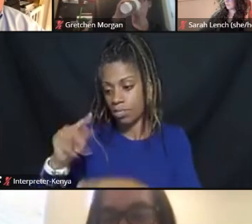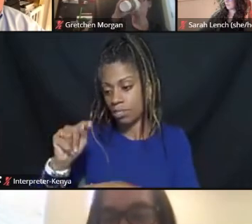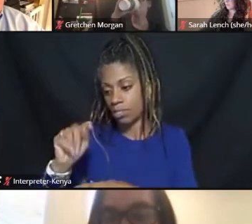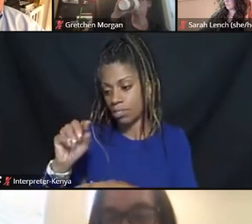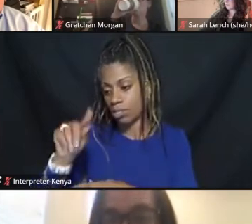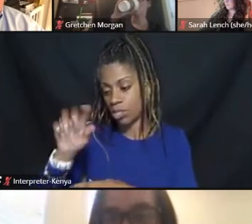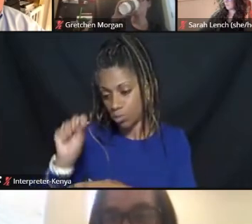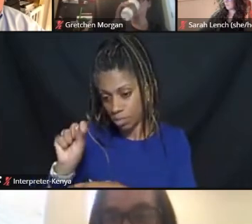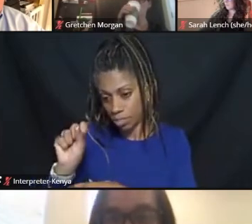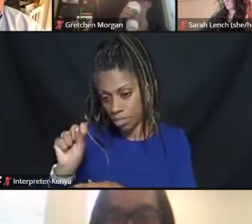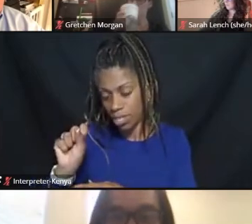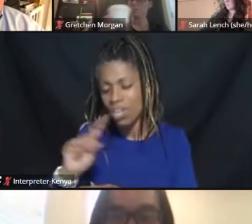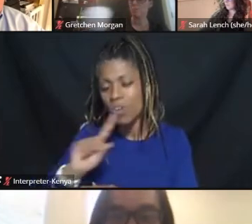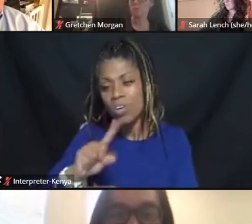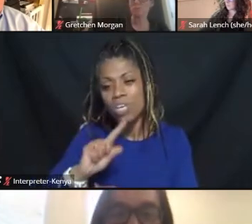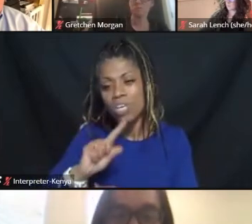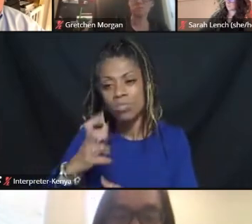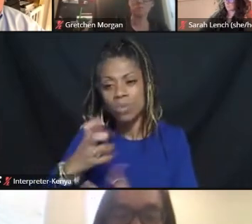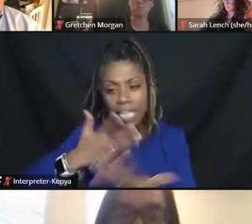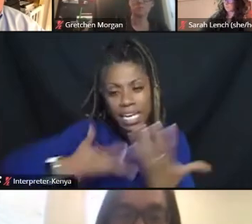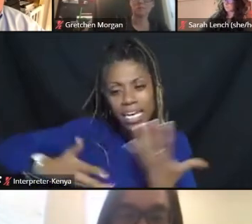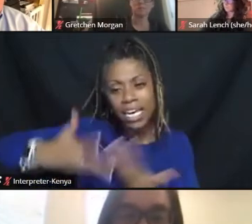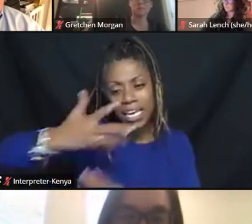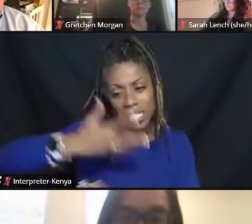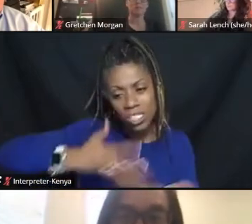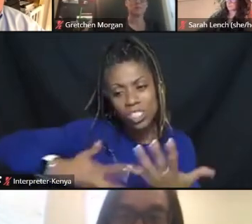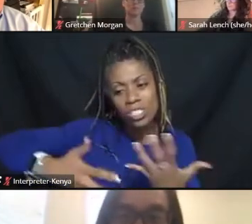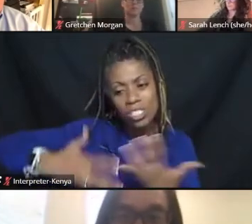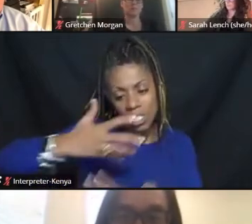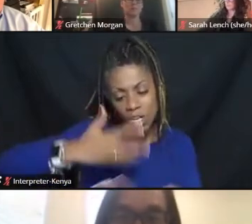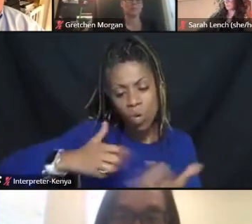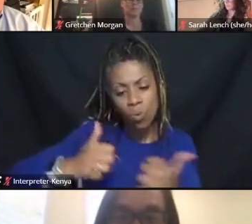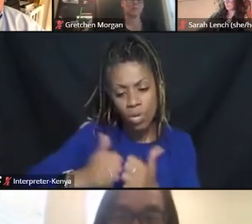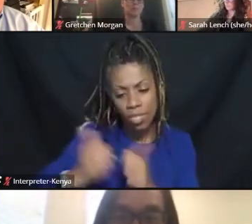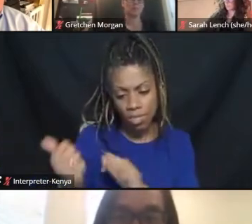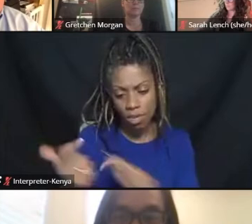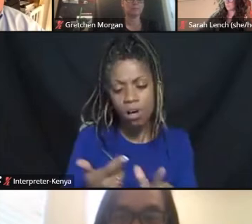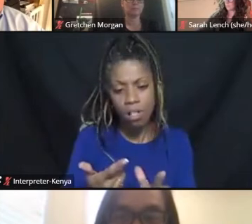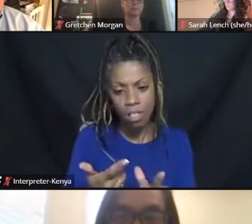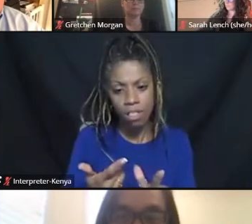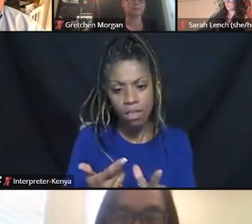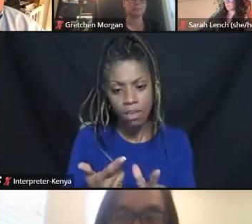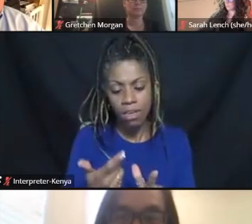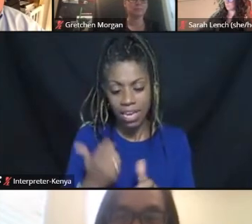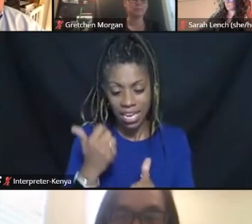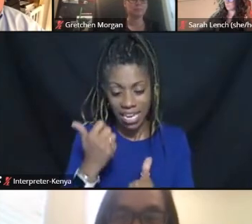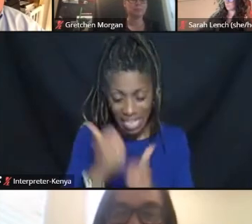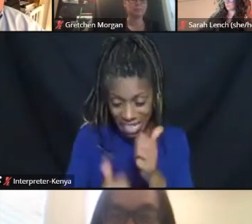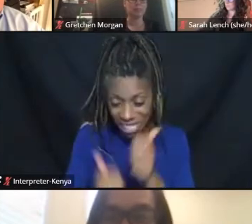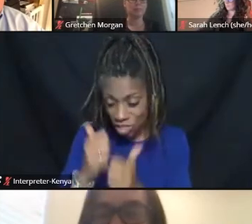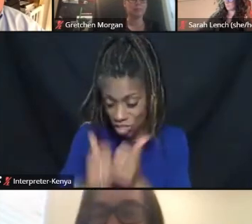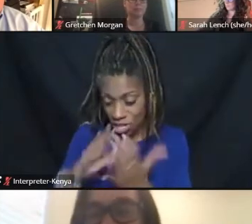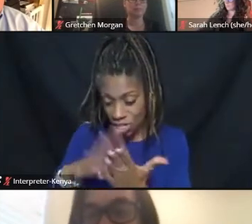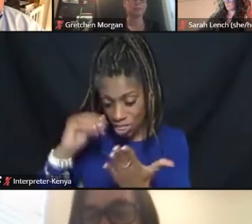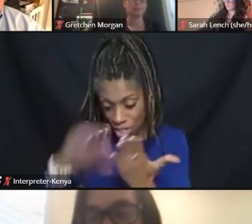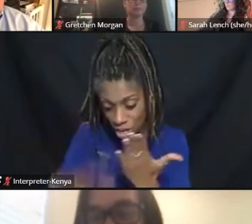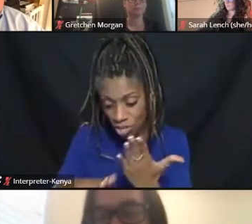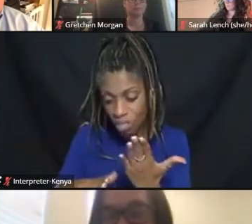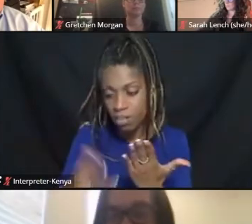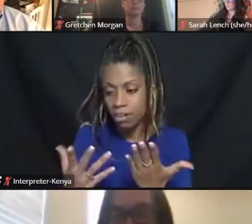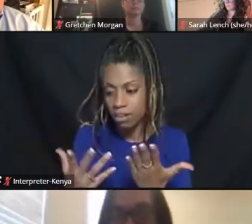in on engagement over involvement, making sure every learner in our system